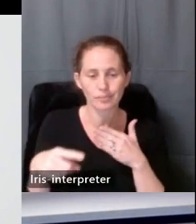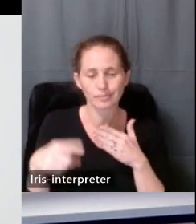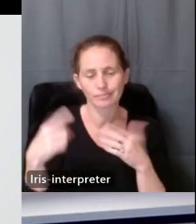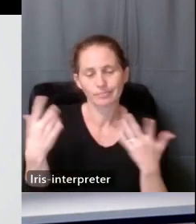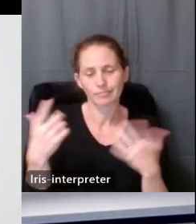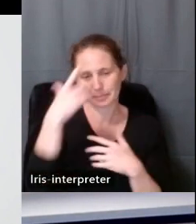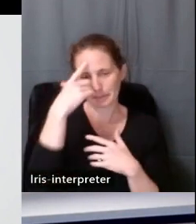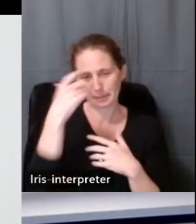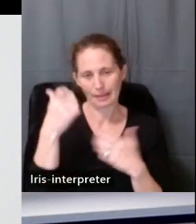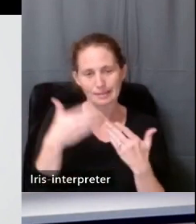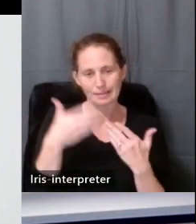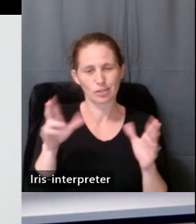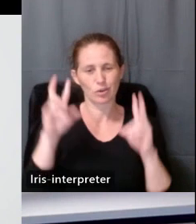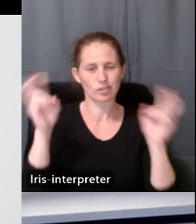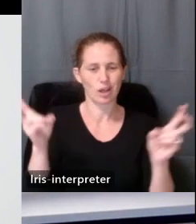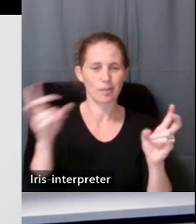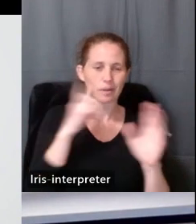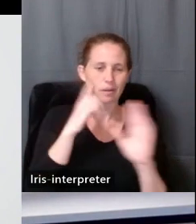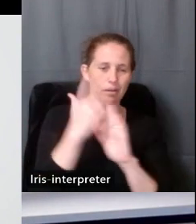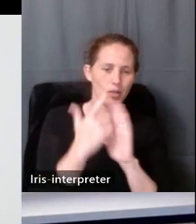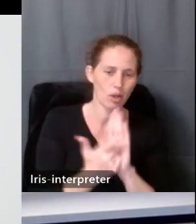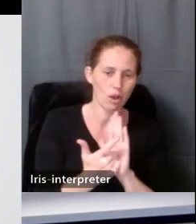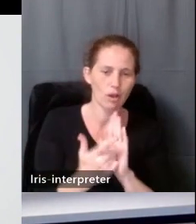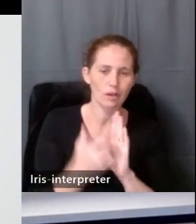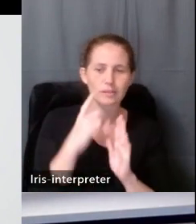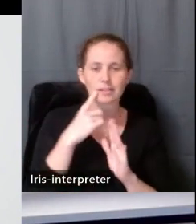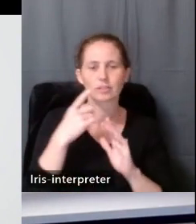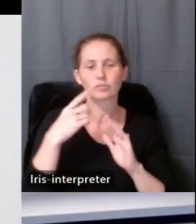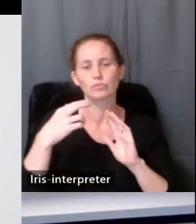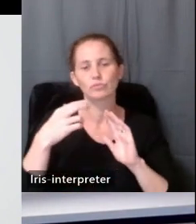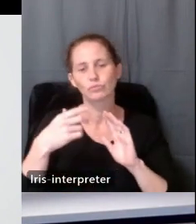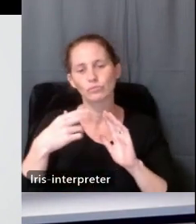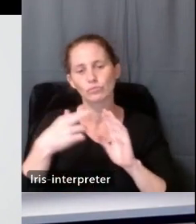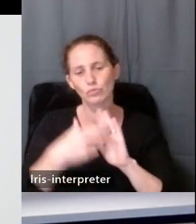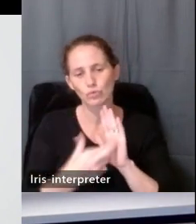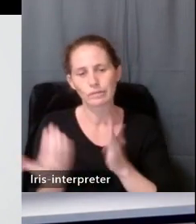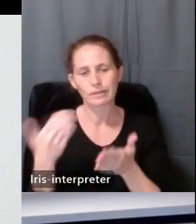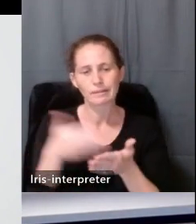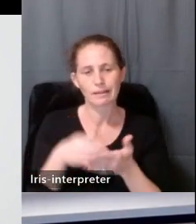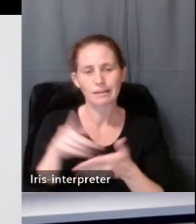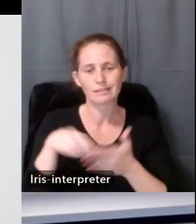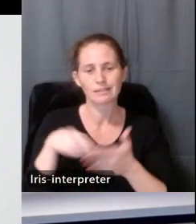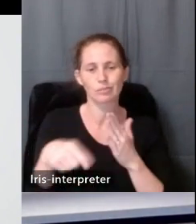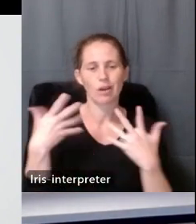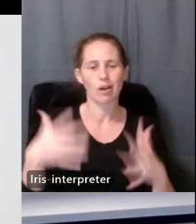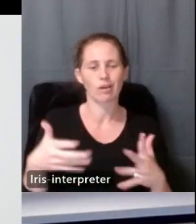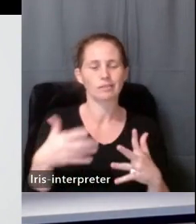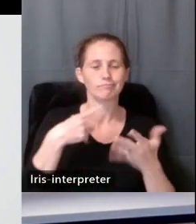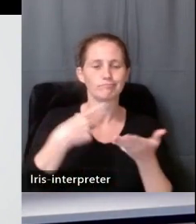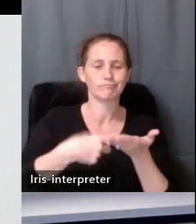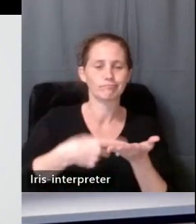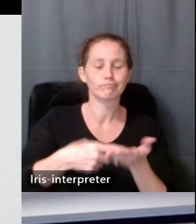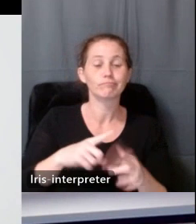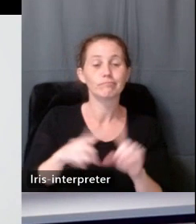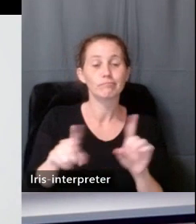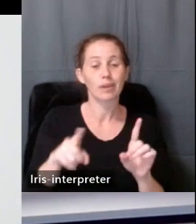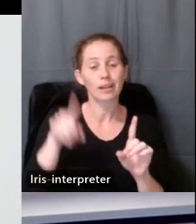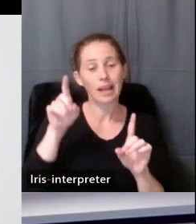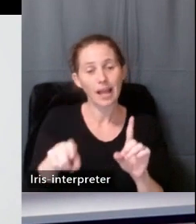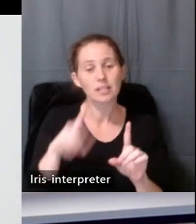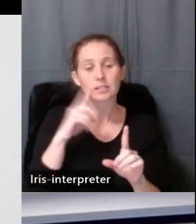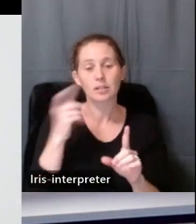the general topic of the laws and regulations against discrimination have already been covered. But it has